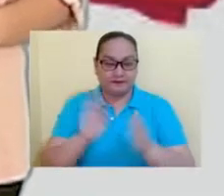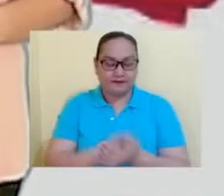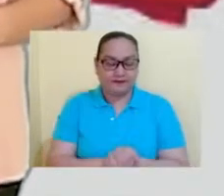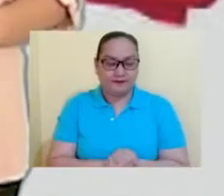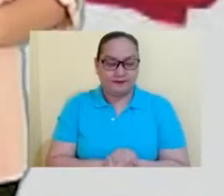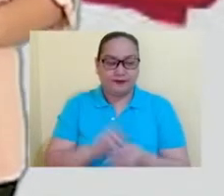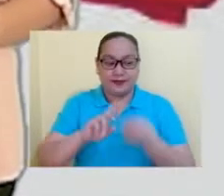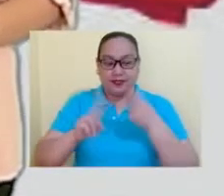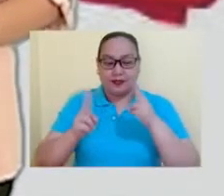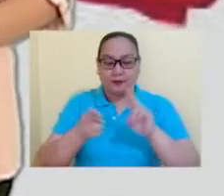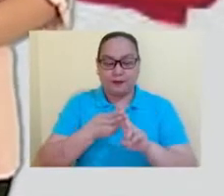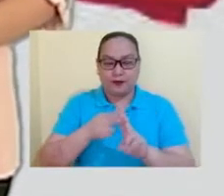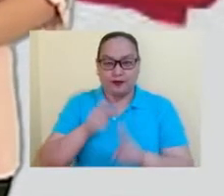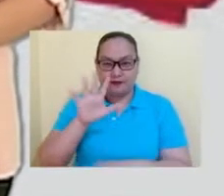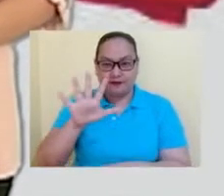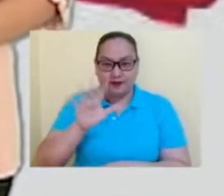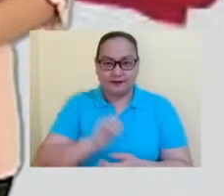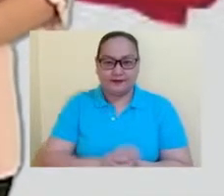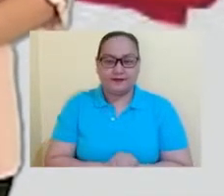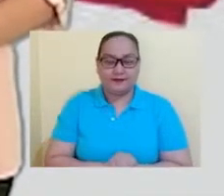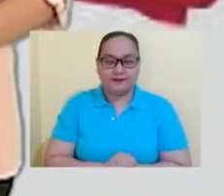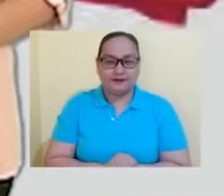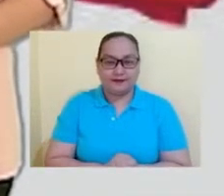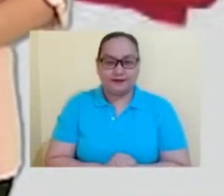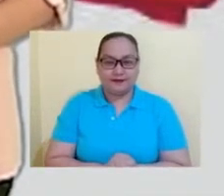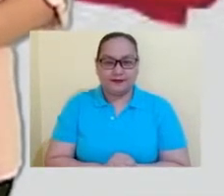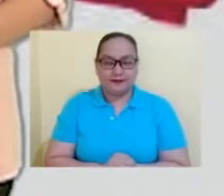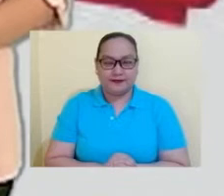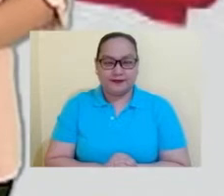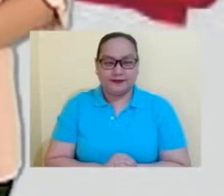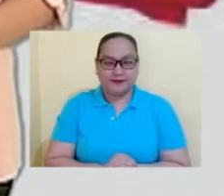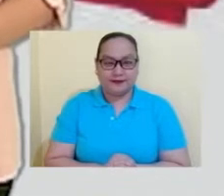Stupendous! The answer is step number 5.